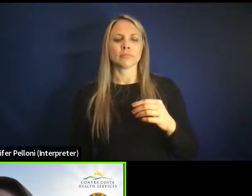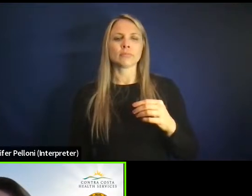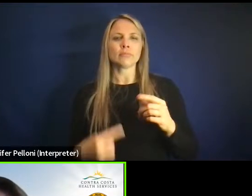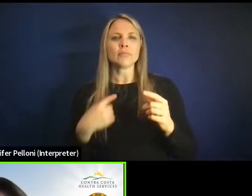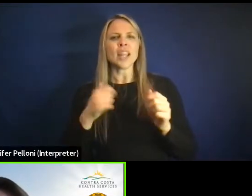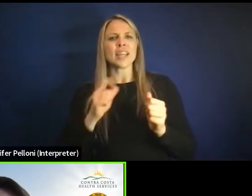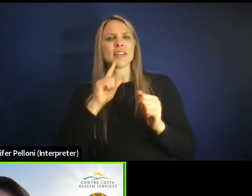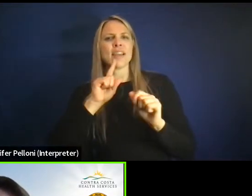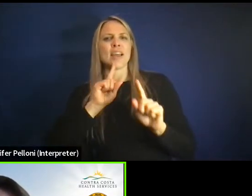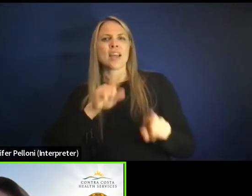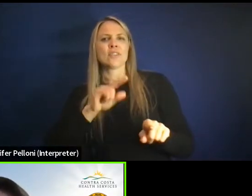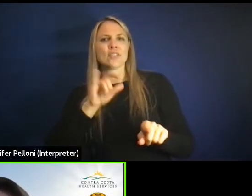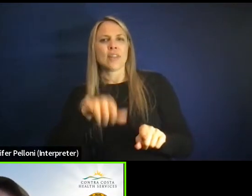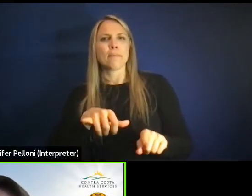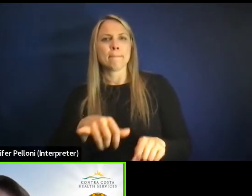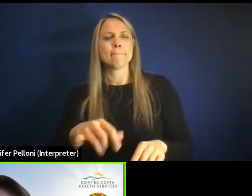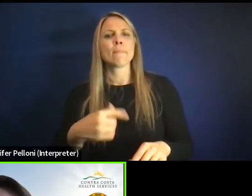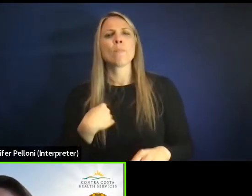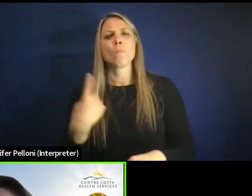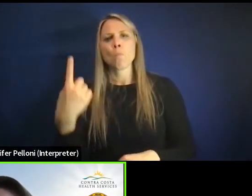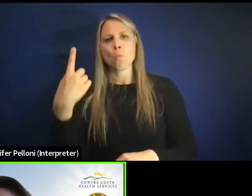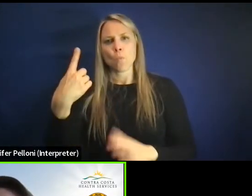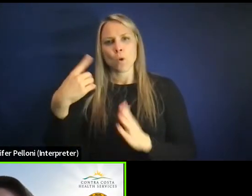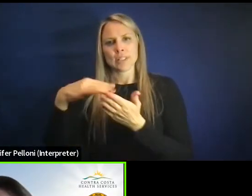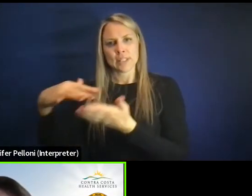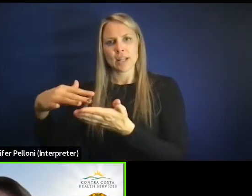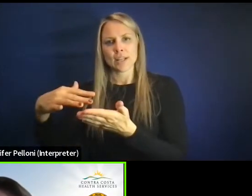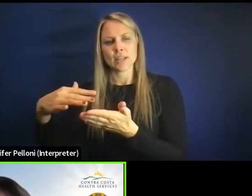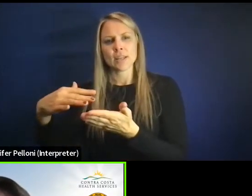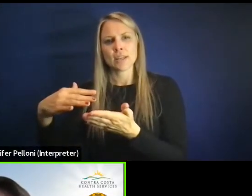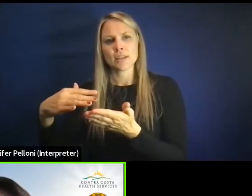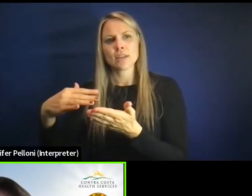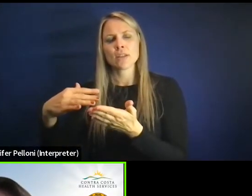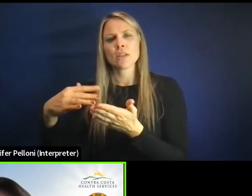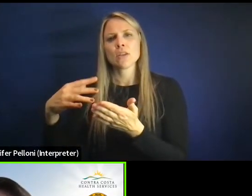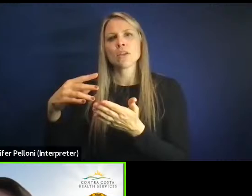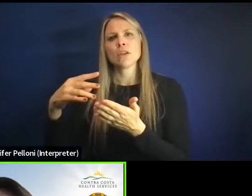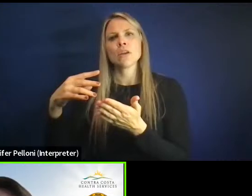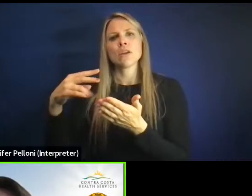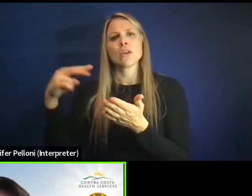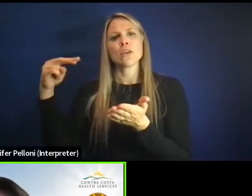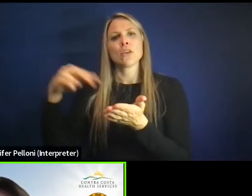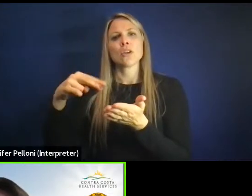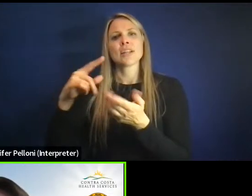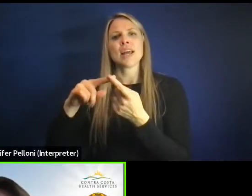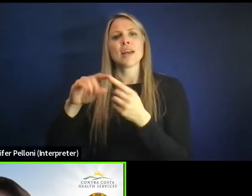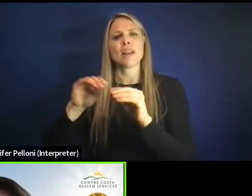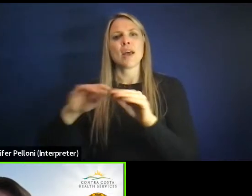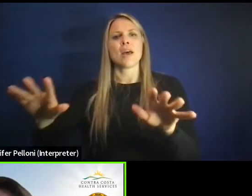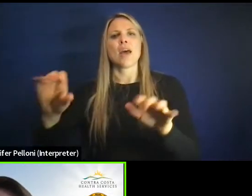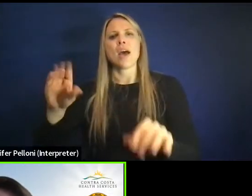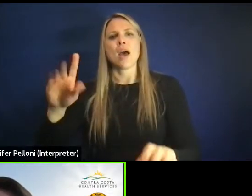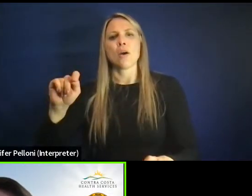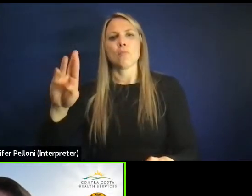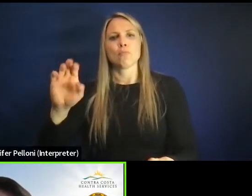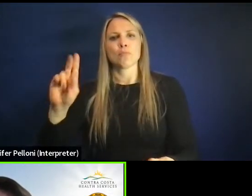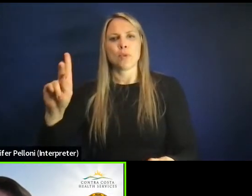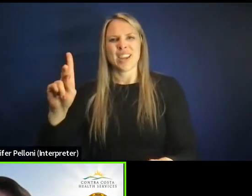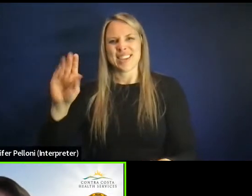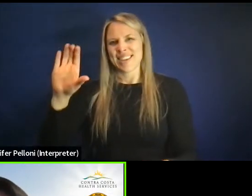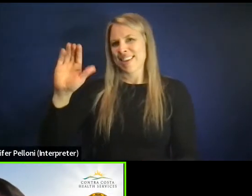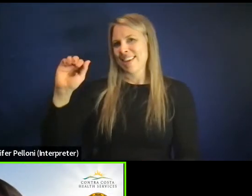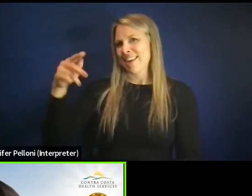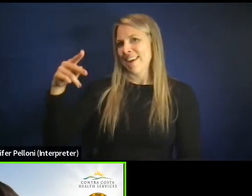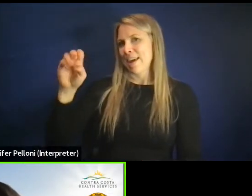one. There was one study that looked at an outbreak in Cape Cod that suggested that